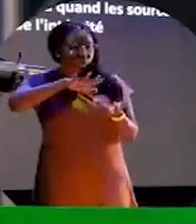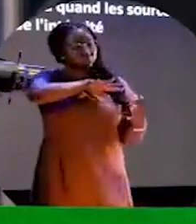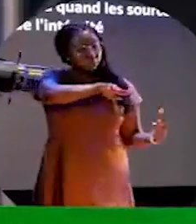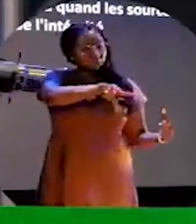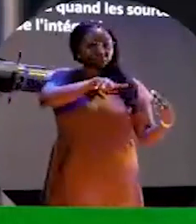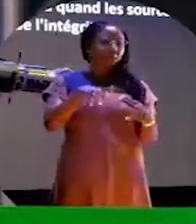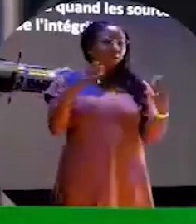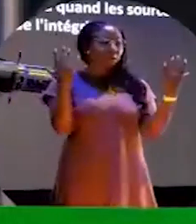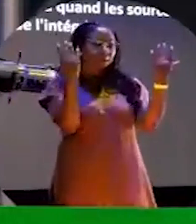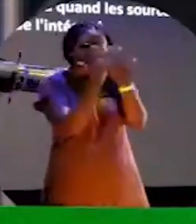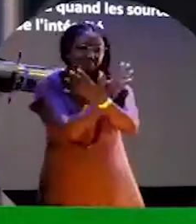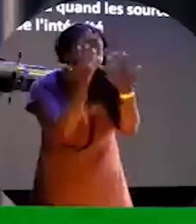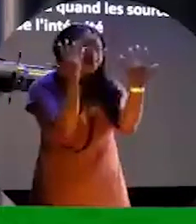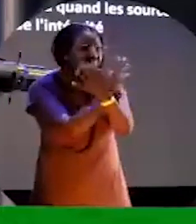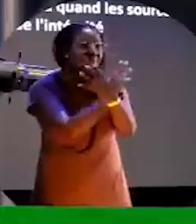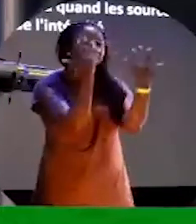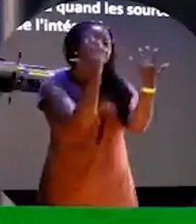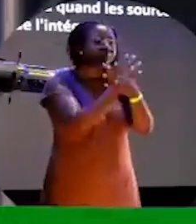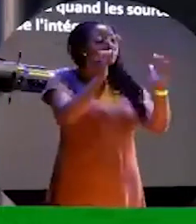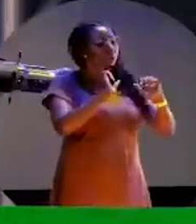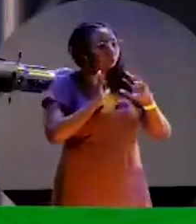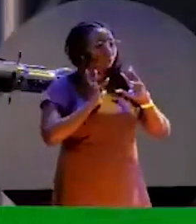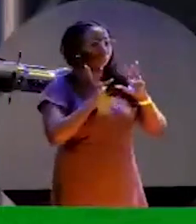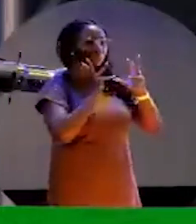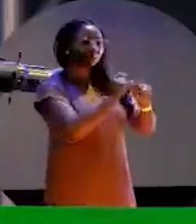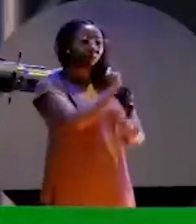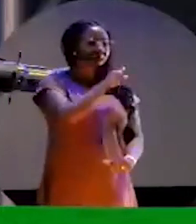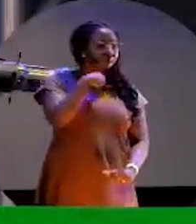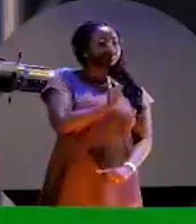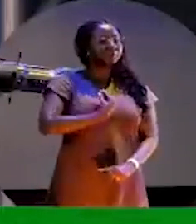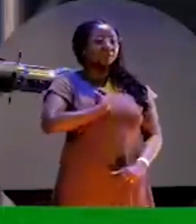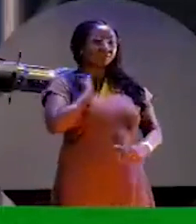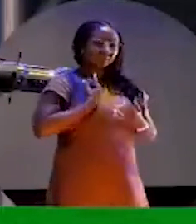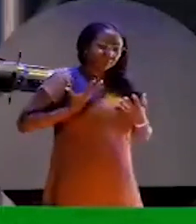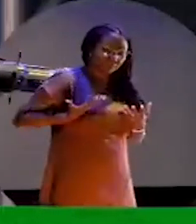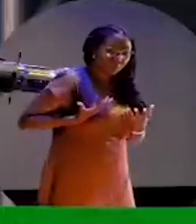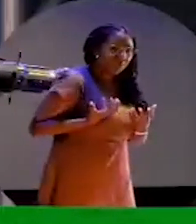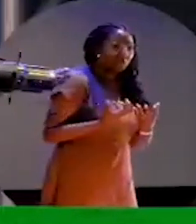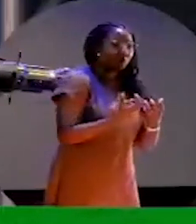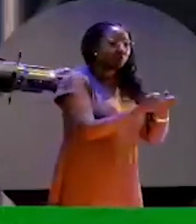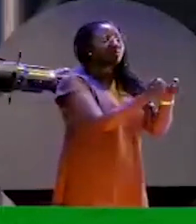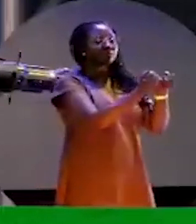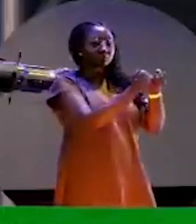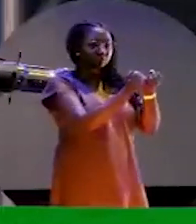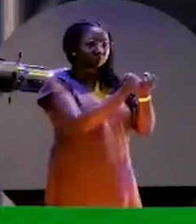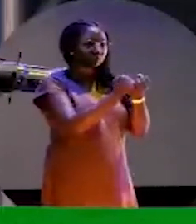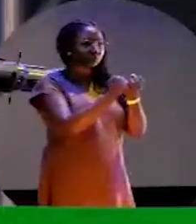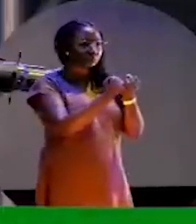dried at the foot of integrity, killing the helpless Palestinians became a rewarding